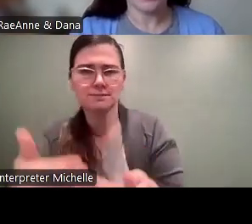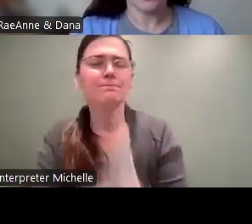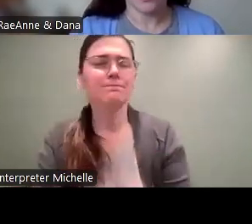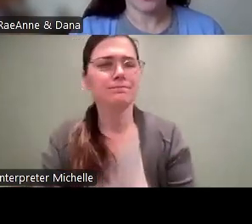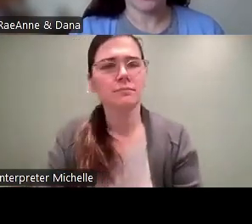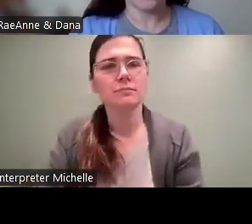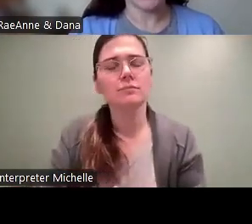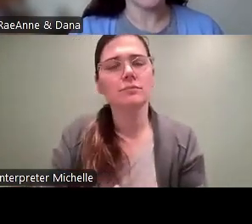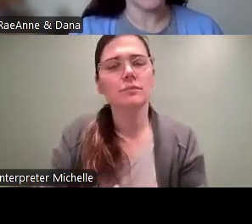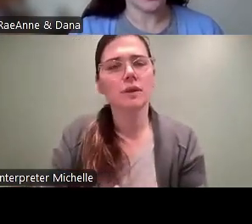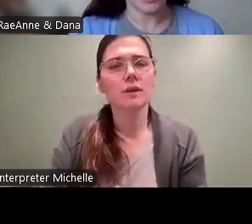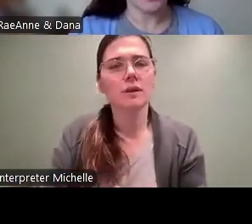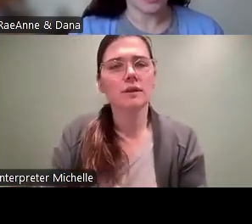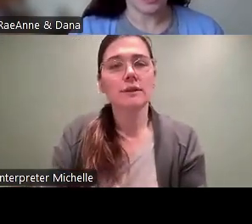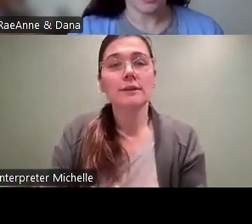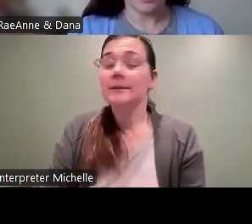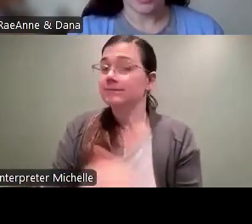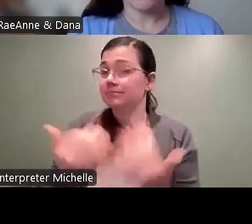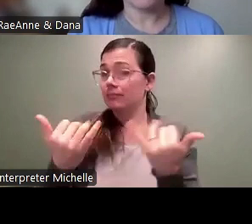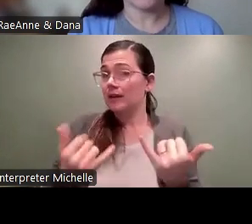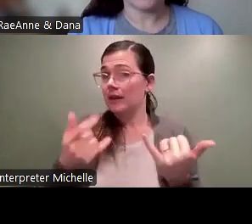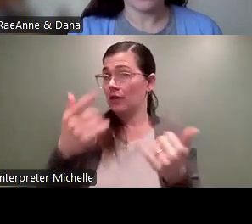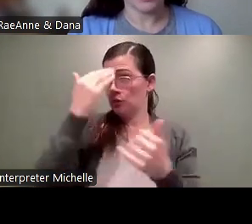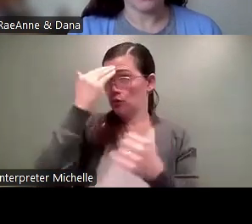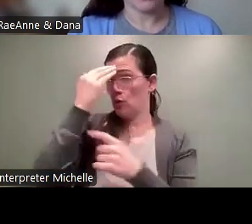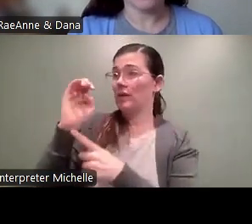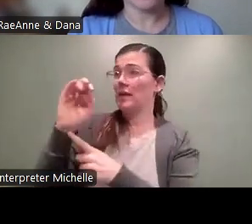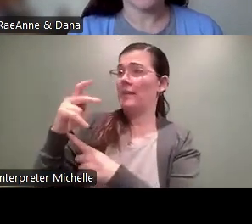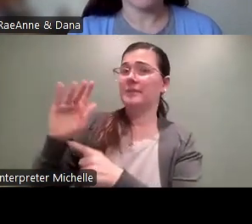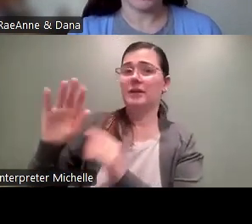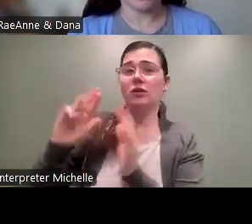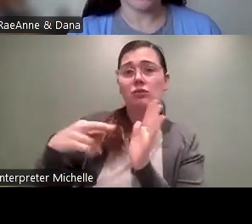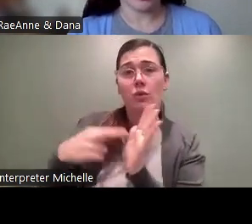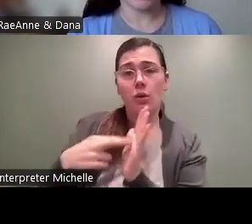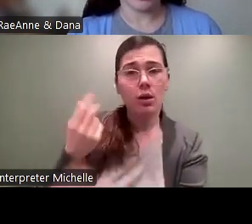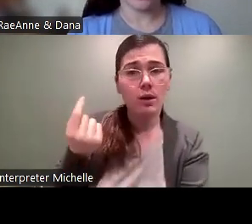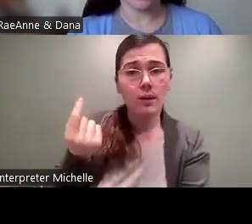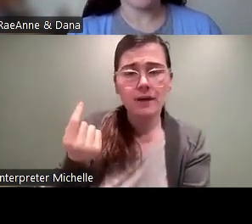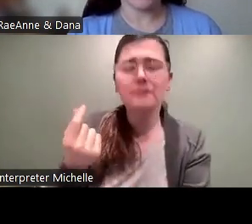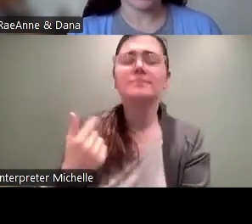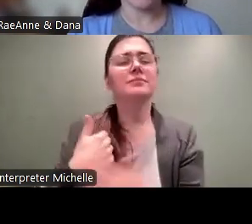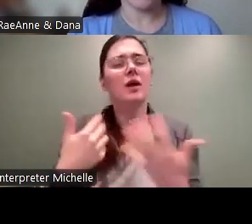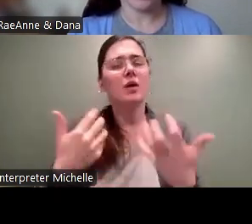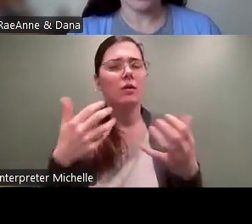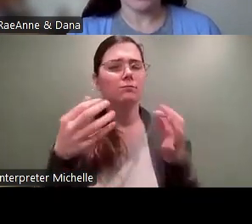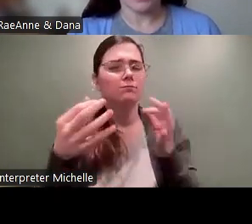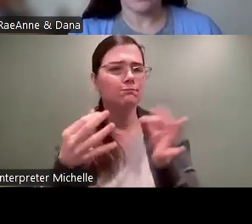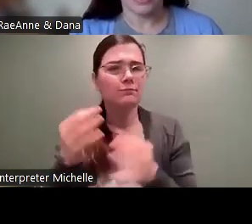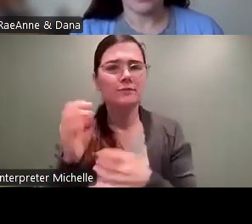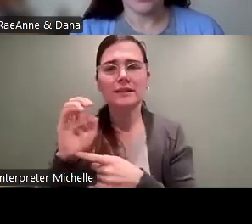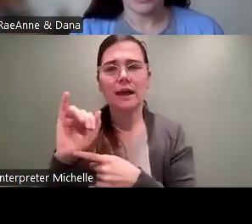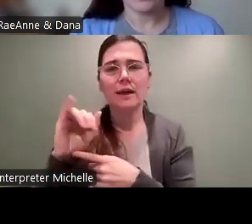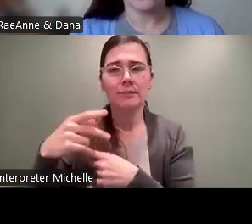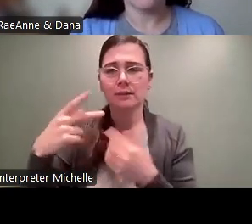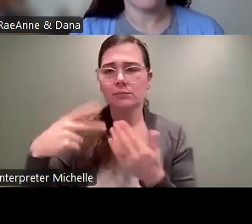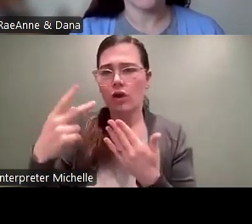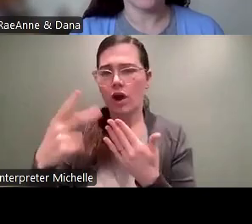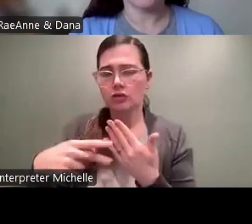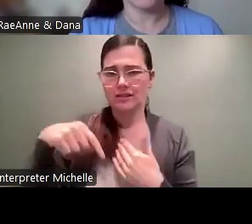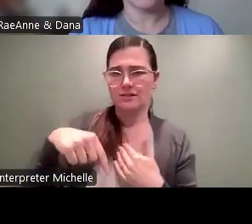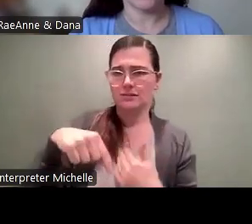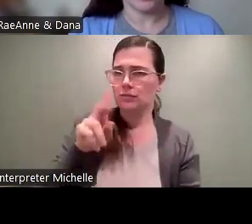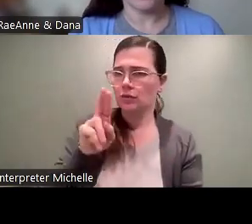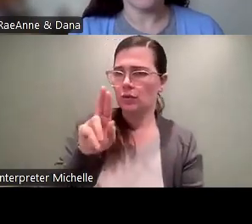Now that you know about what we do at EIP, I will briefly go over the EIP projects at URMC. They are categorized into